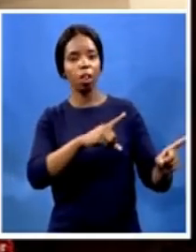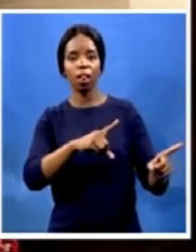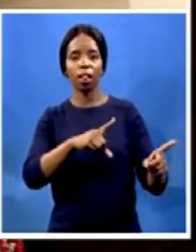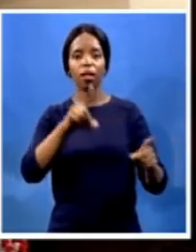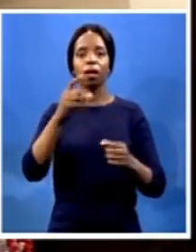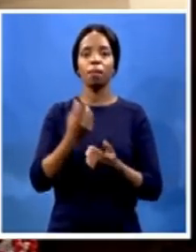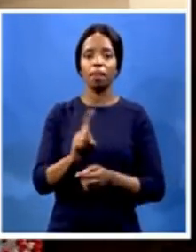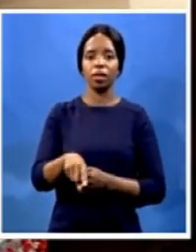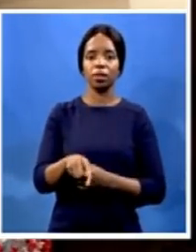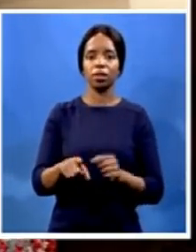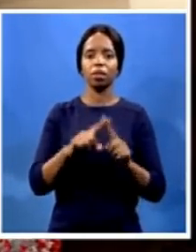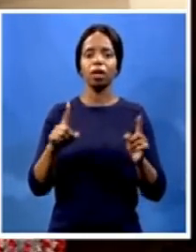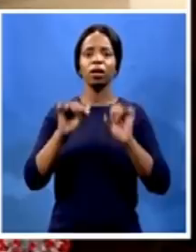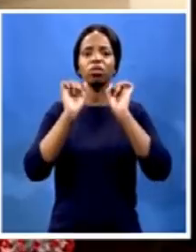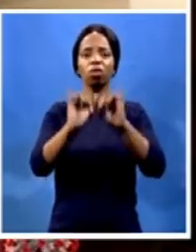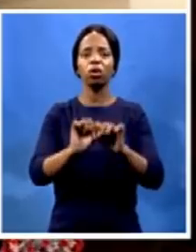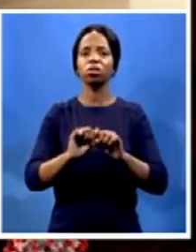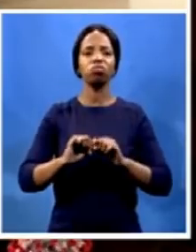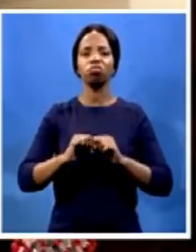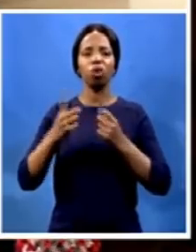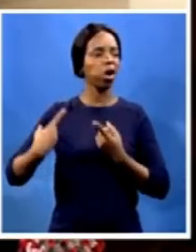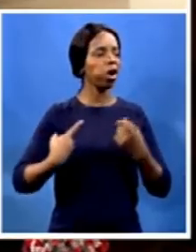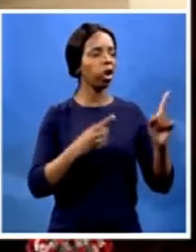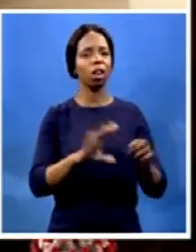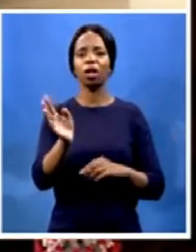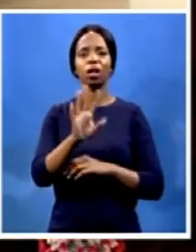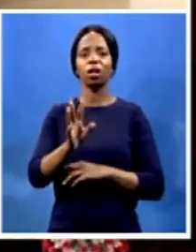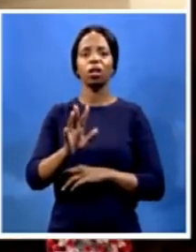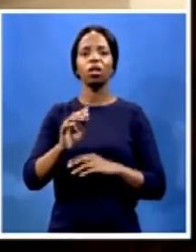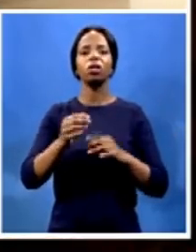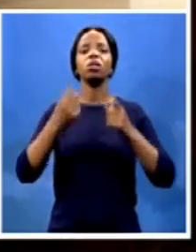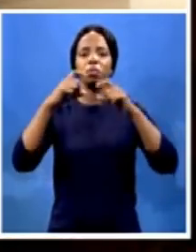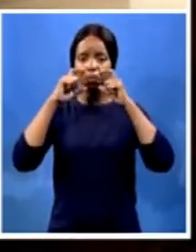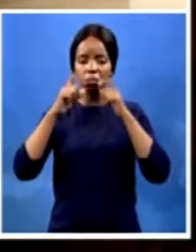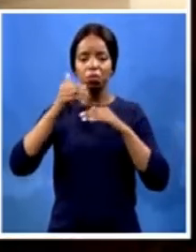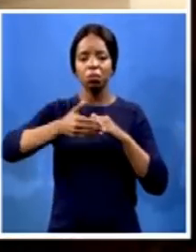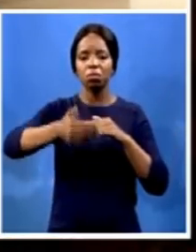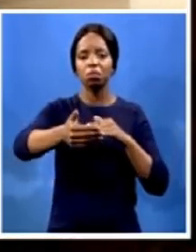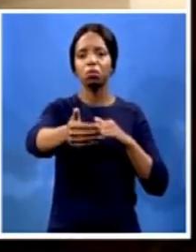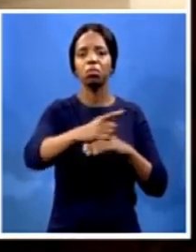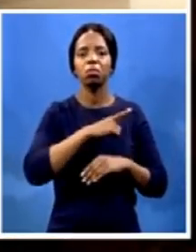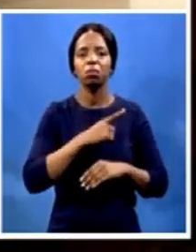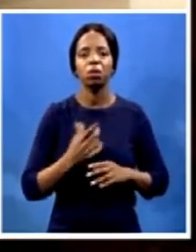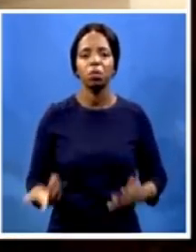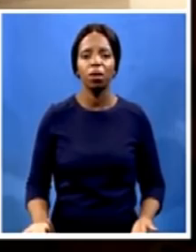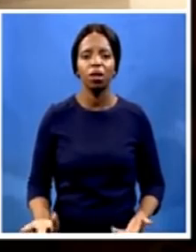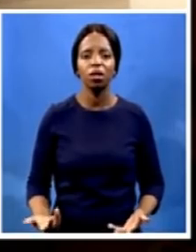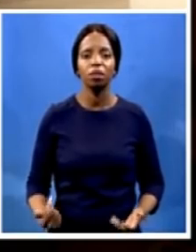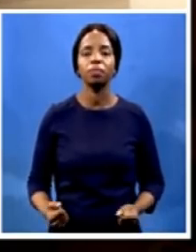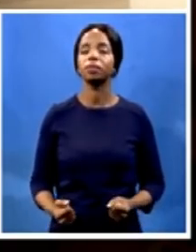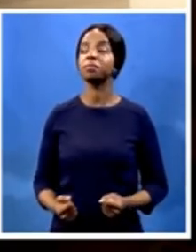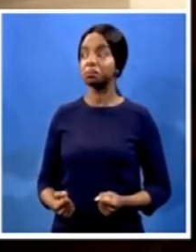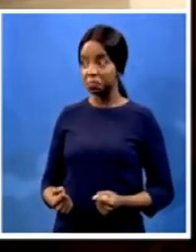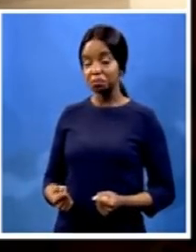reusable? Okay, because it's made out of fabric, it's washable. Right. And that was the